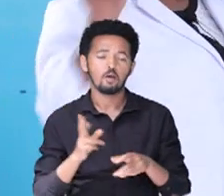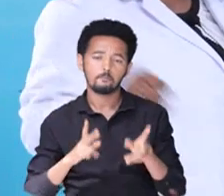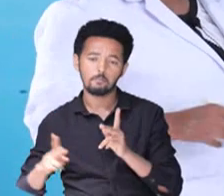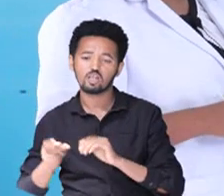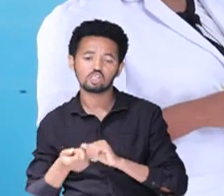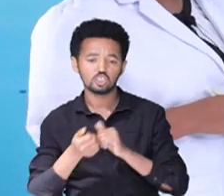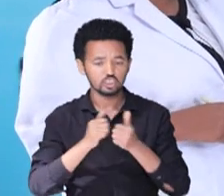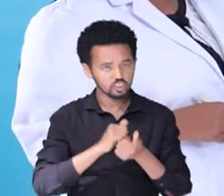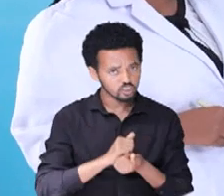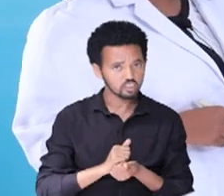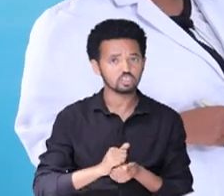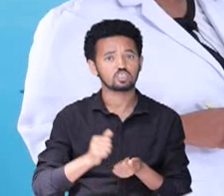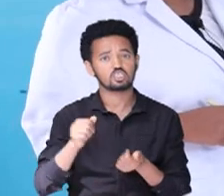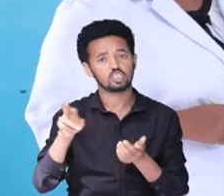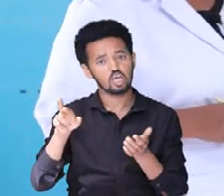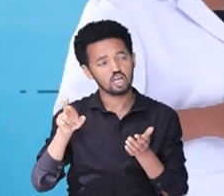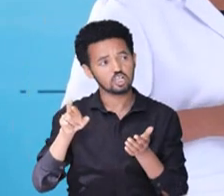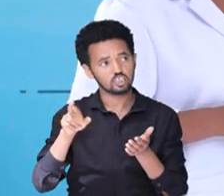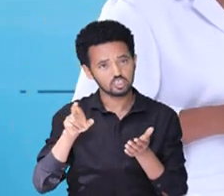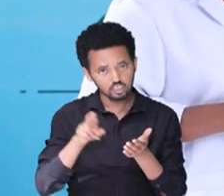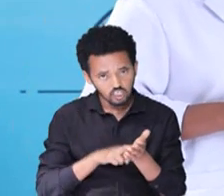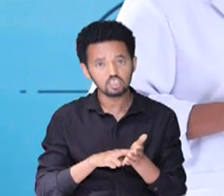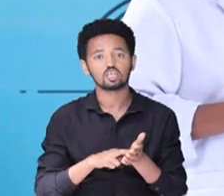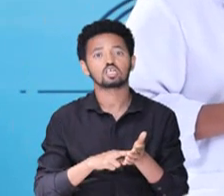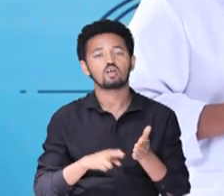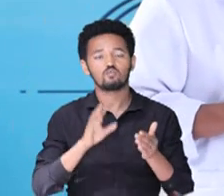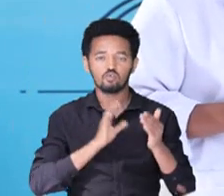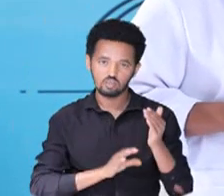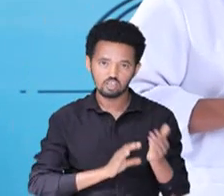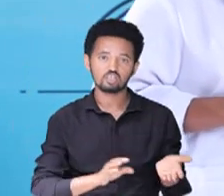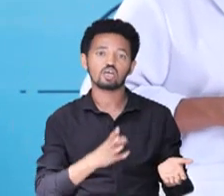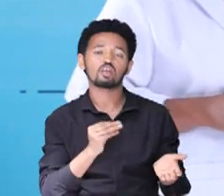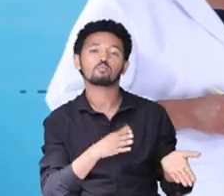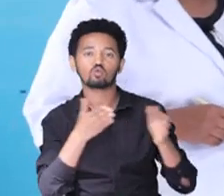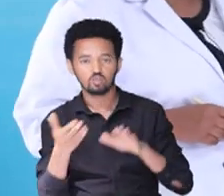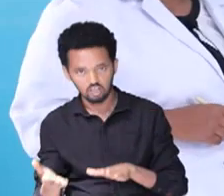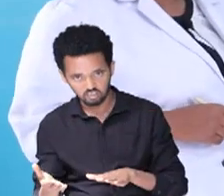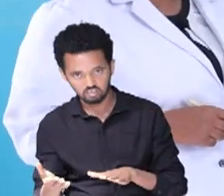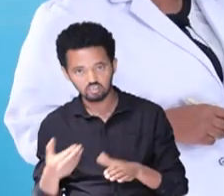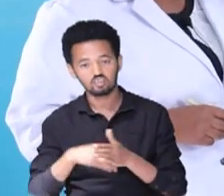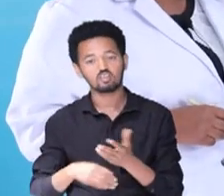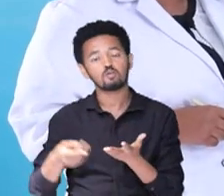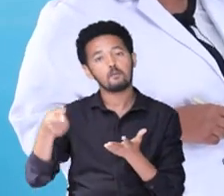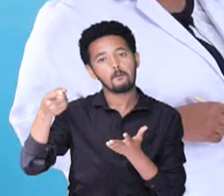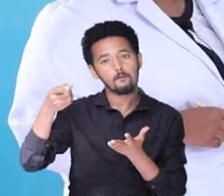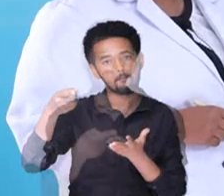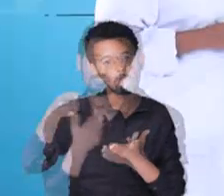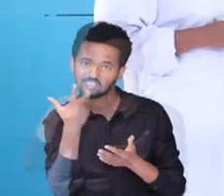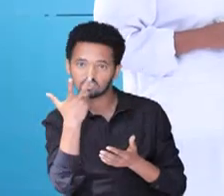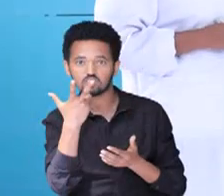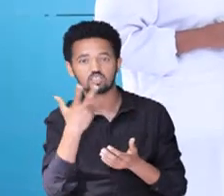Population changes the result of fertility, mortality, and migration. These